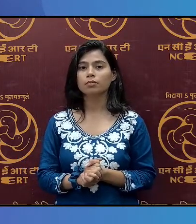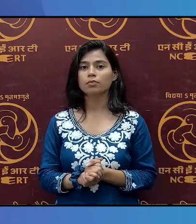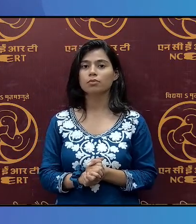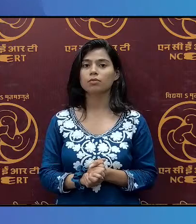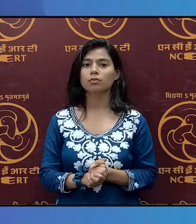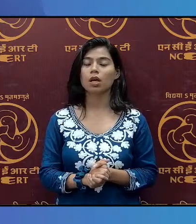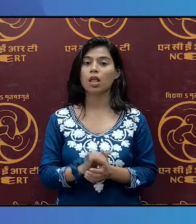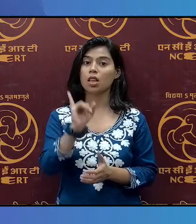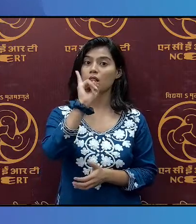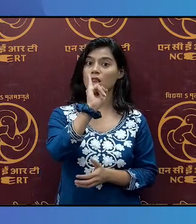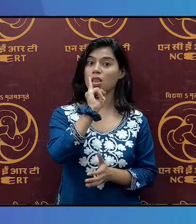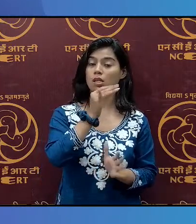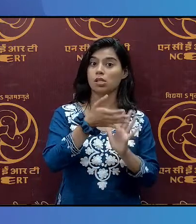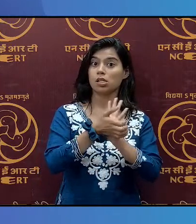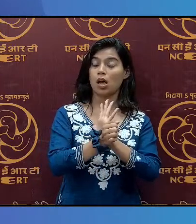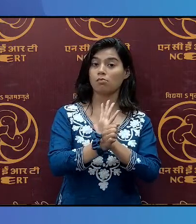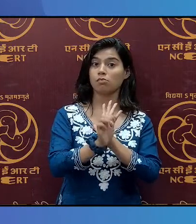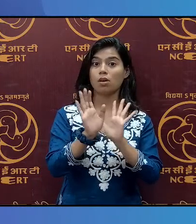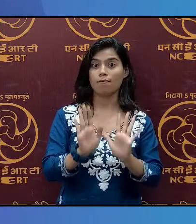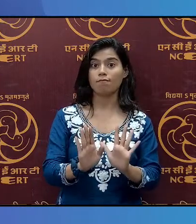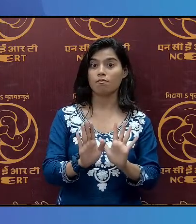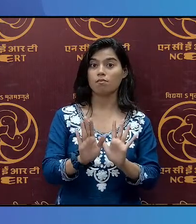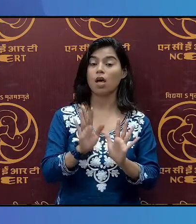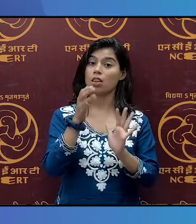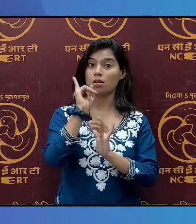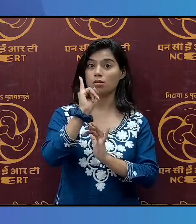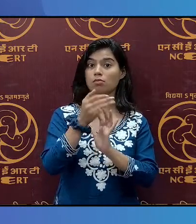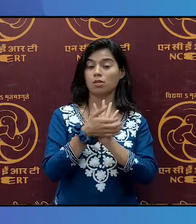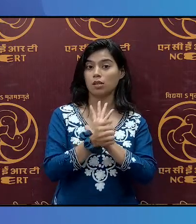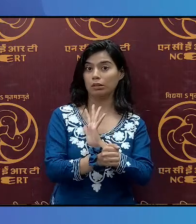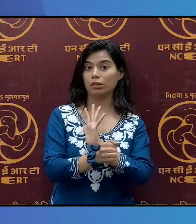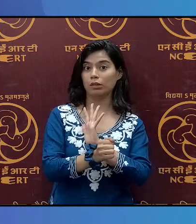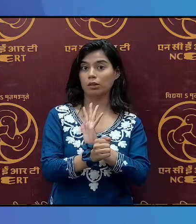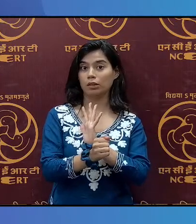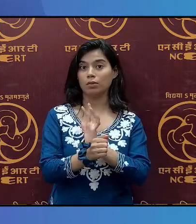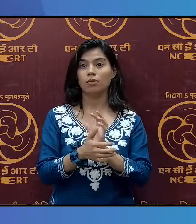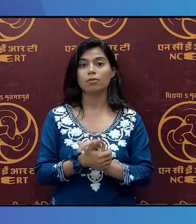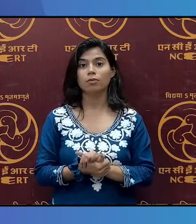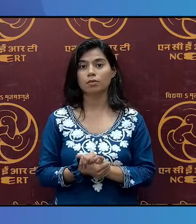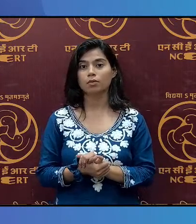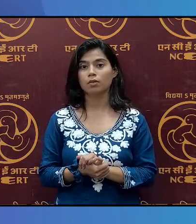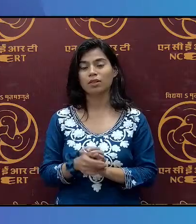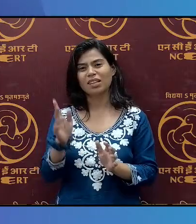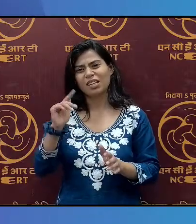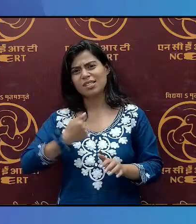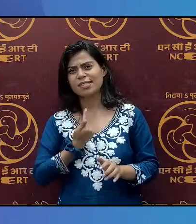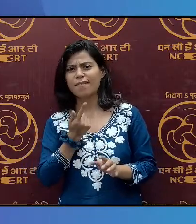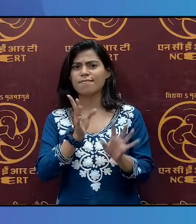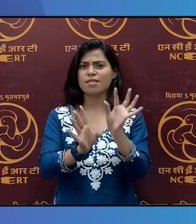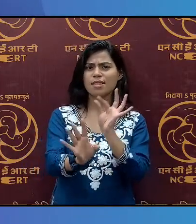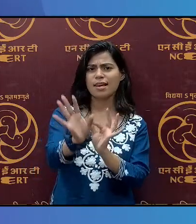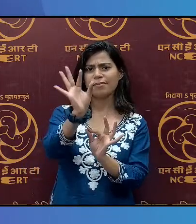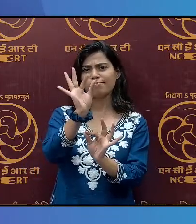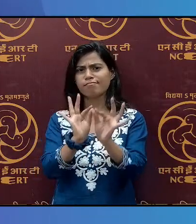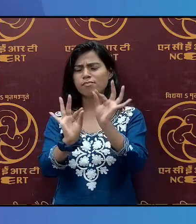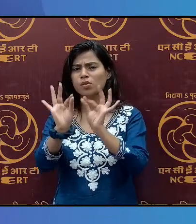there are 6 abilities, 6 types of abilities. Accordingly, you can select your professions. You can succeed your life